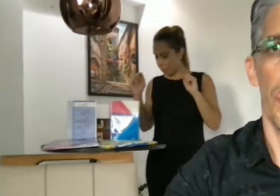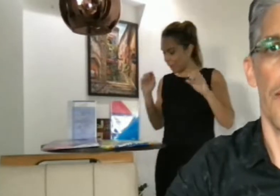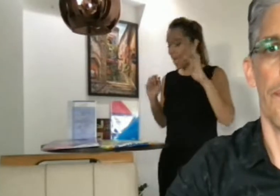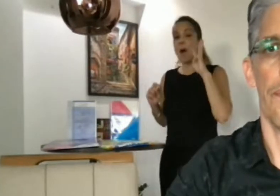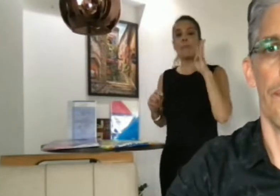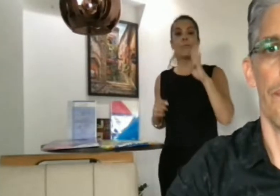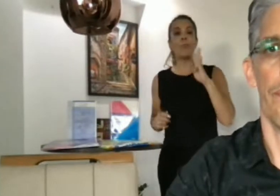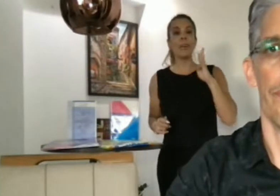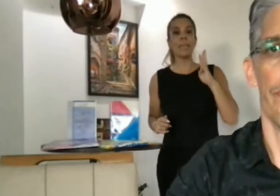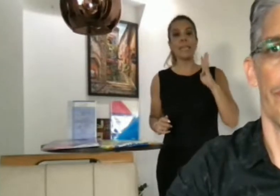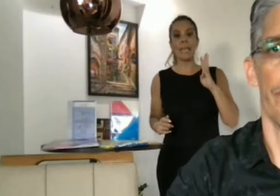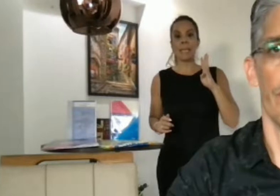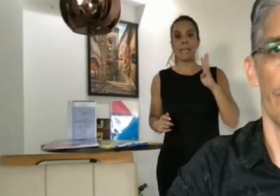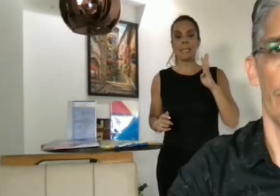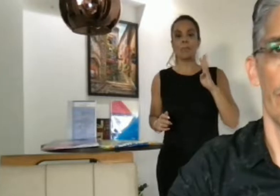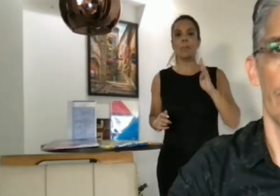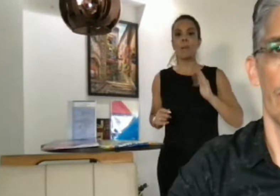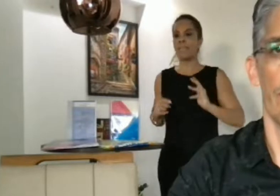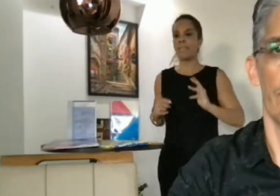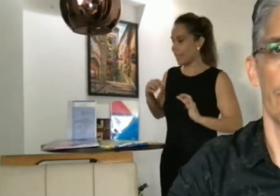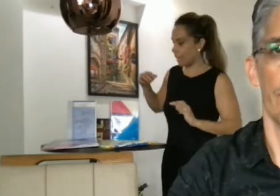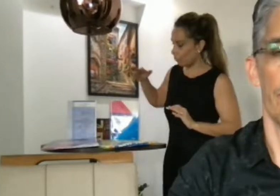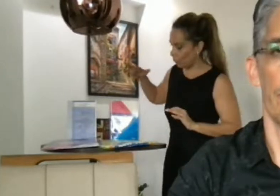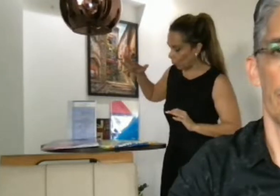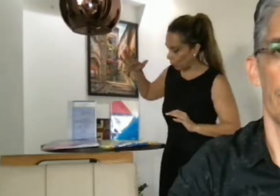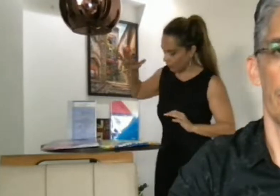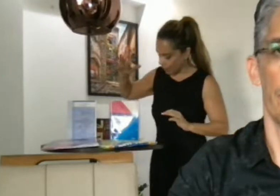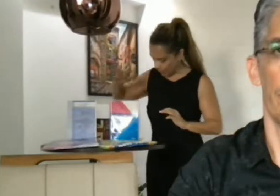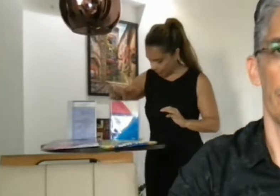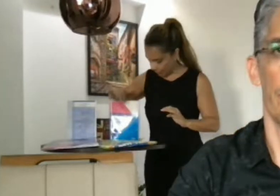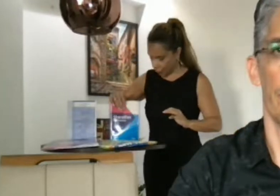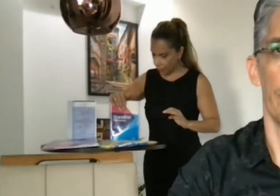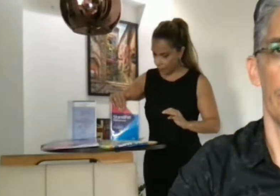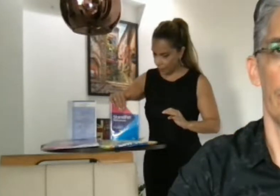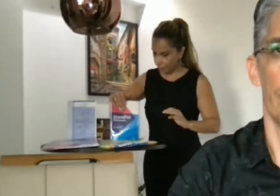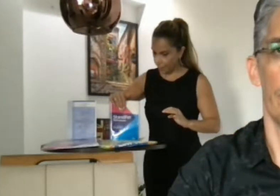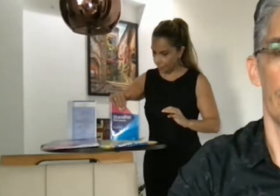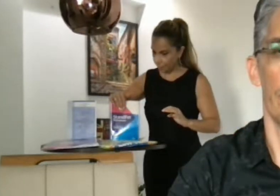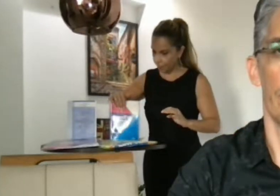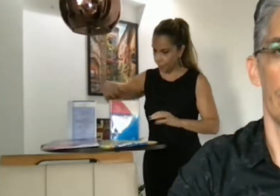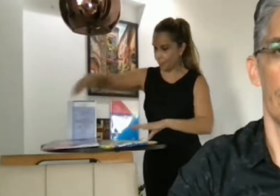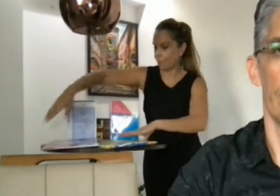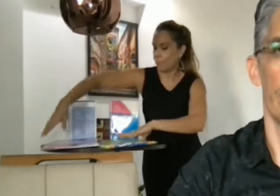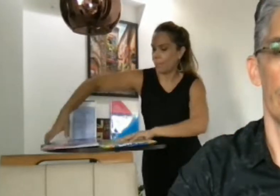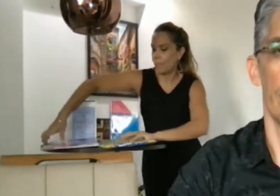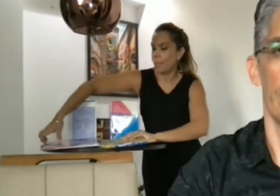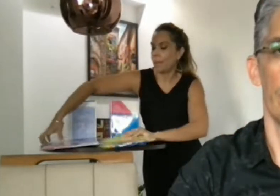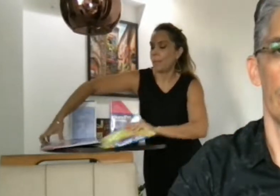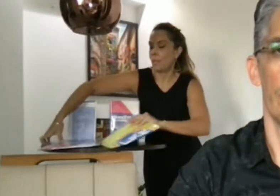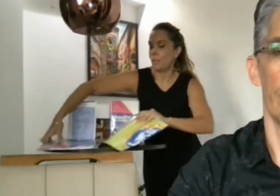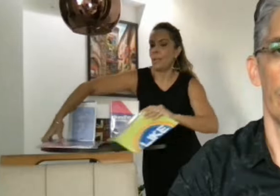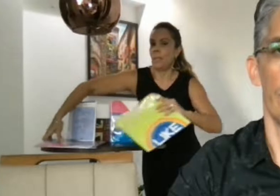have more 4 kits from Stanford. Dictionary,